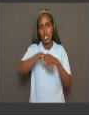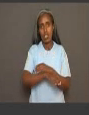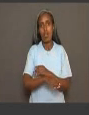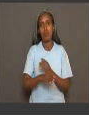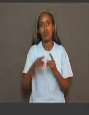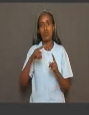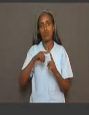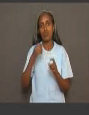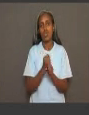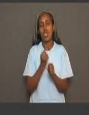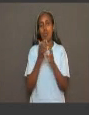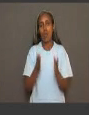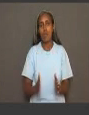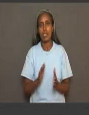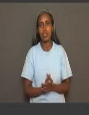employment.